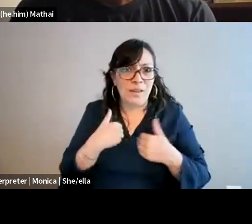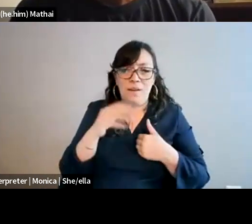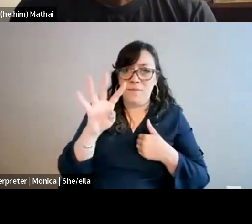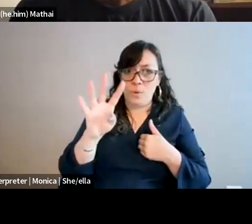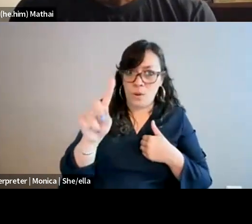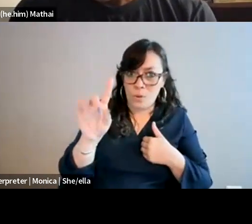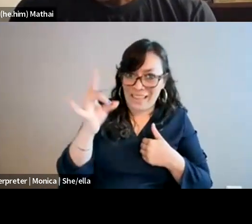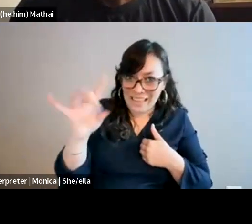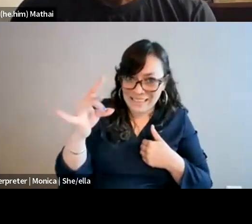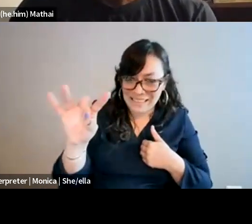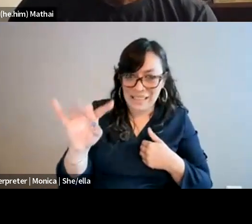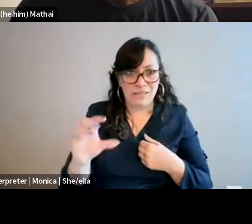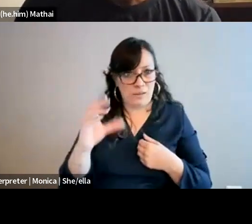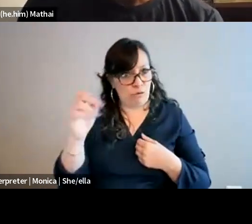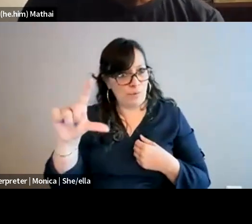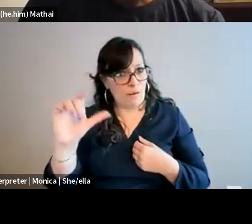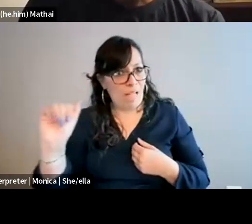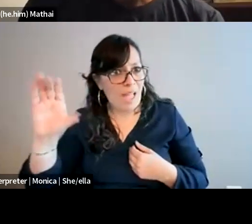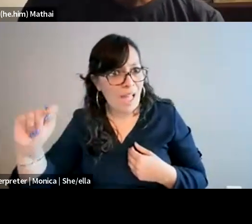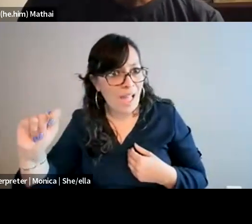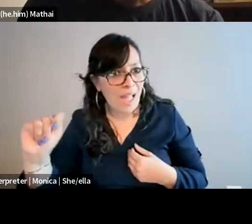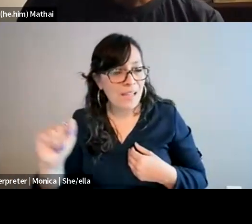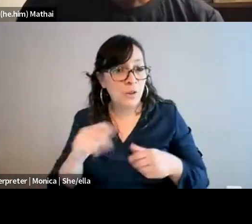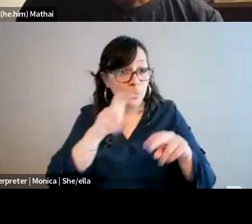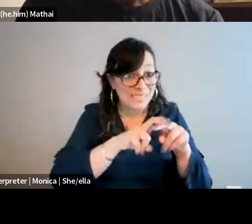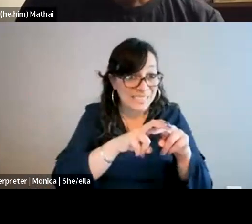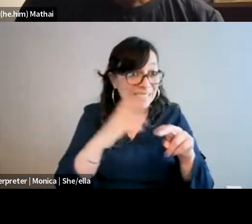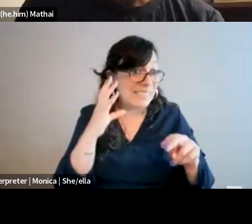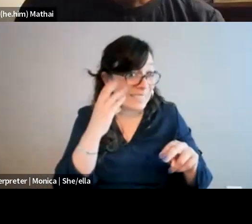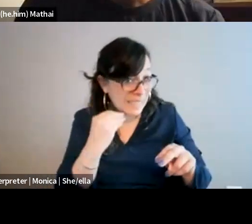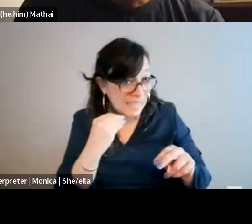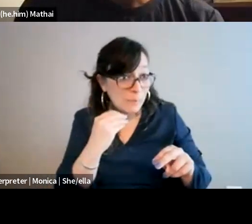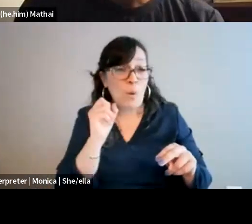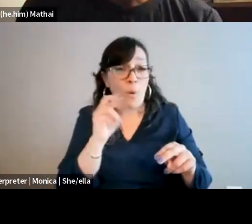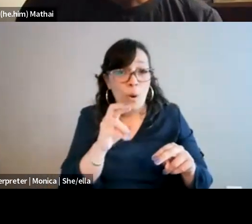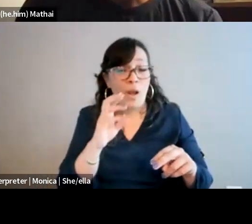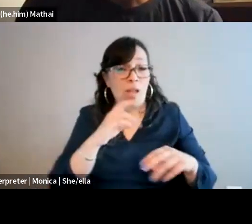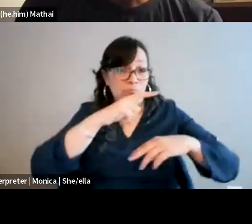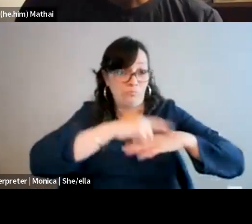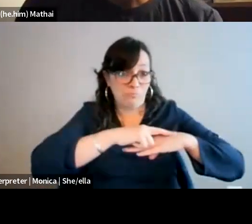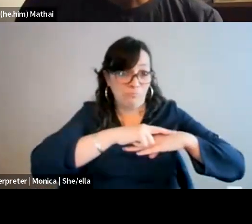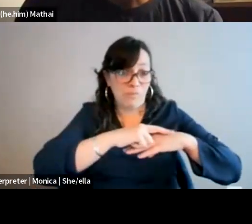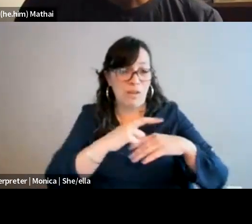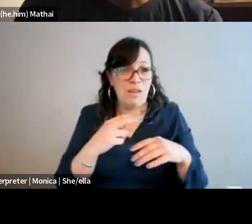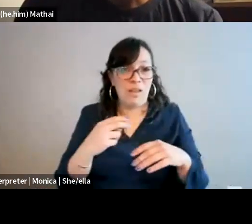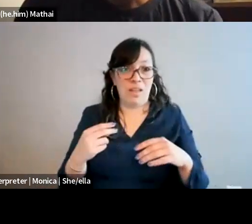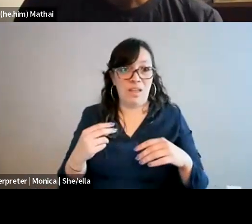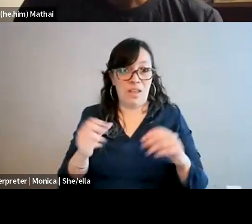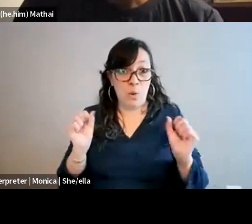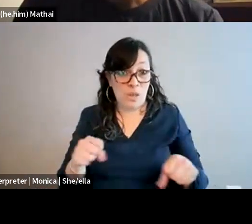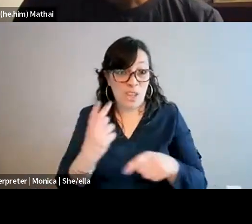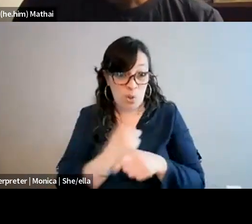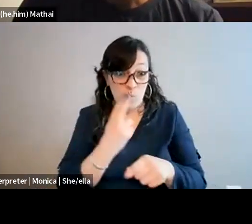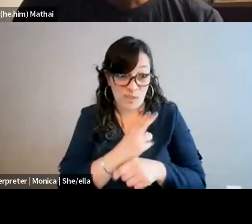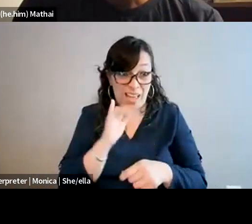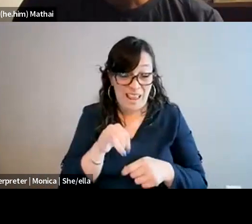which is a criminal act for an unhoused person to sit, sleep, or lie anywhere where they're posted with 500 feet. You can utilize that